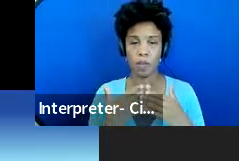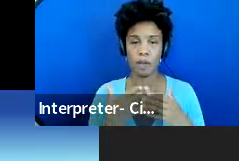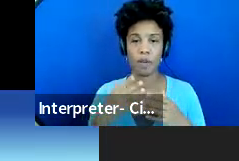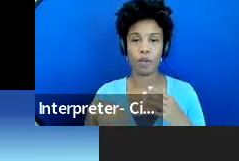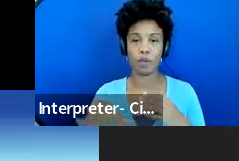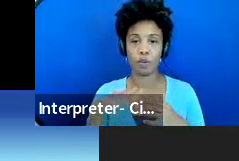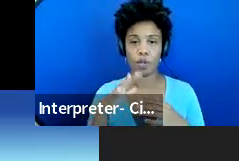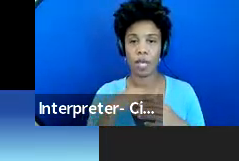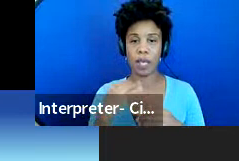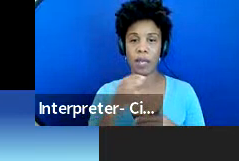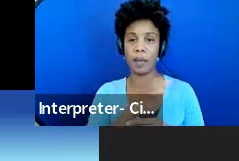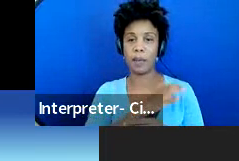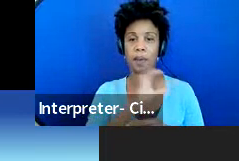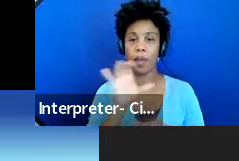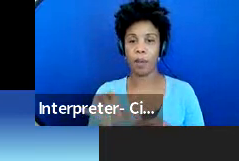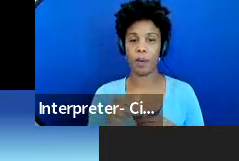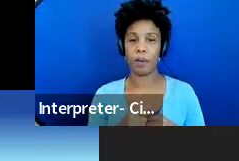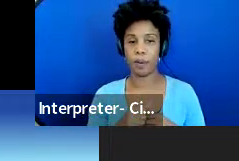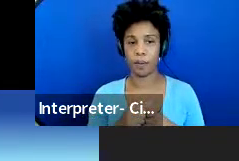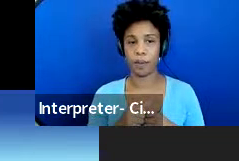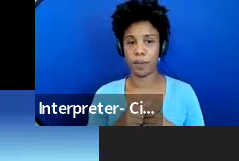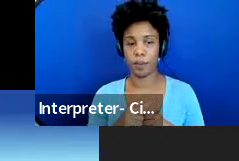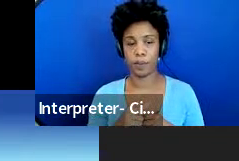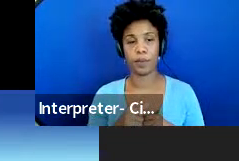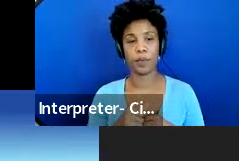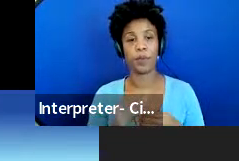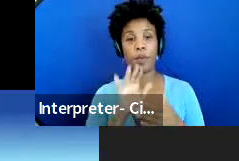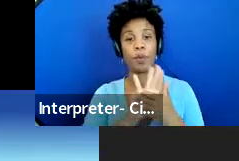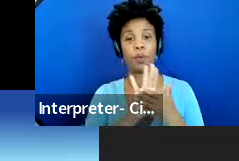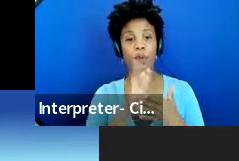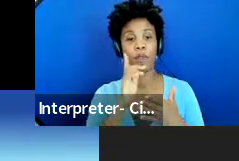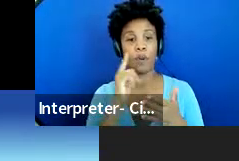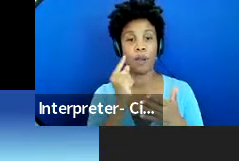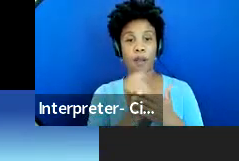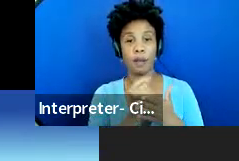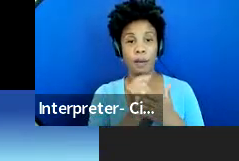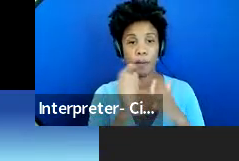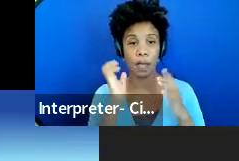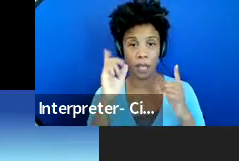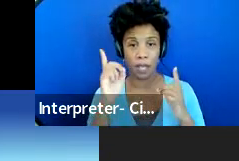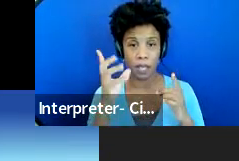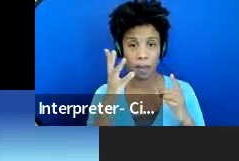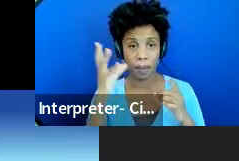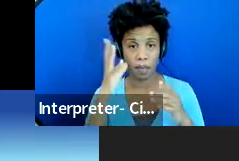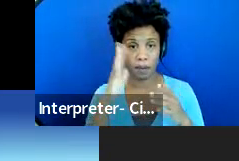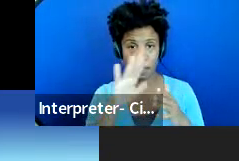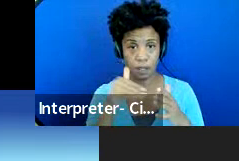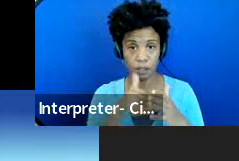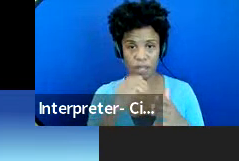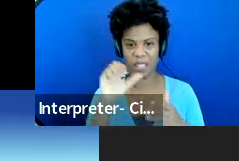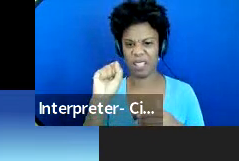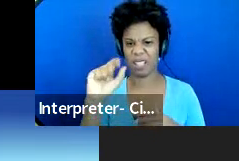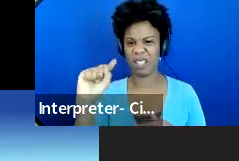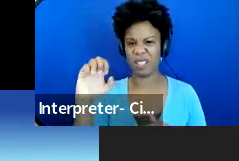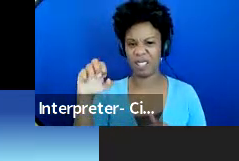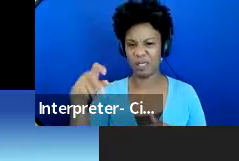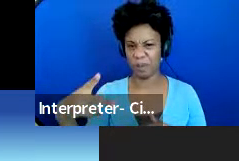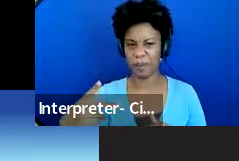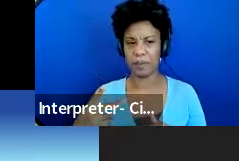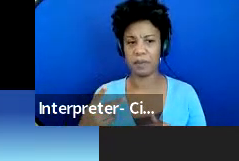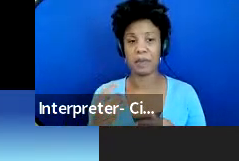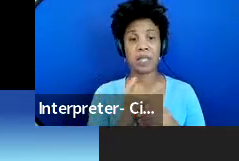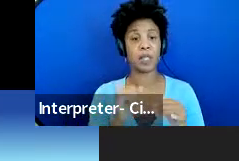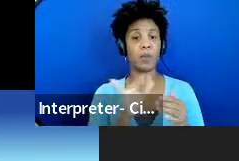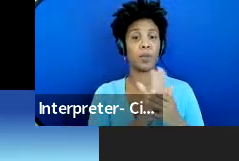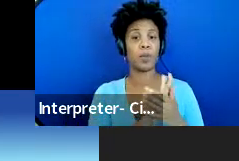of Therapy for Education and Parenting Center, this is an independent school, which is for students between the ages of 2